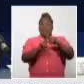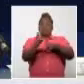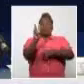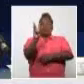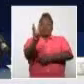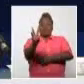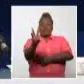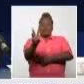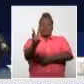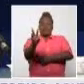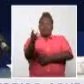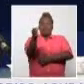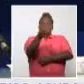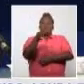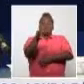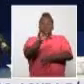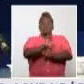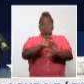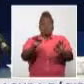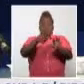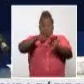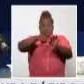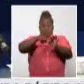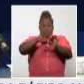a cumulative total of